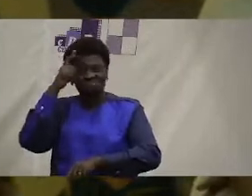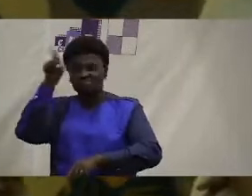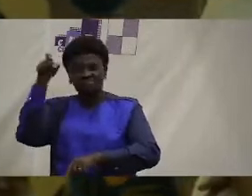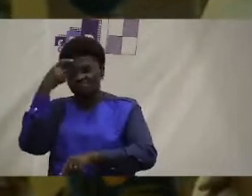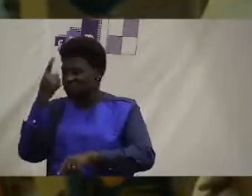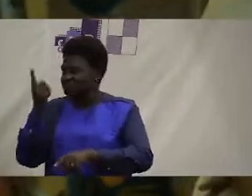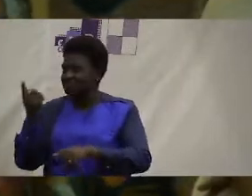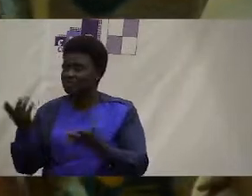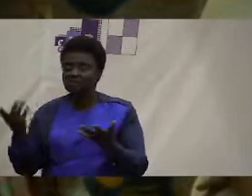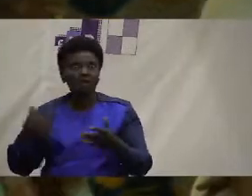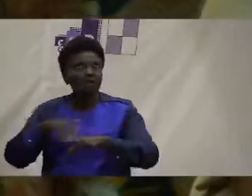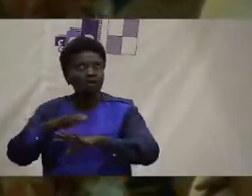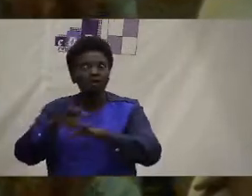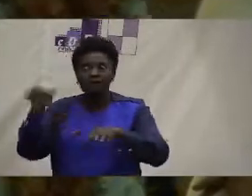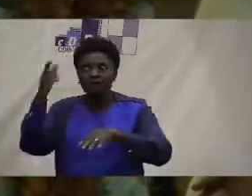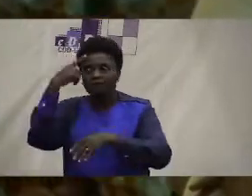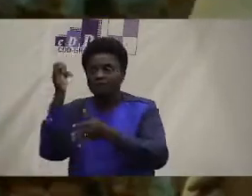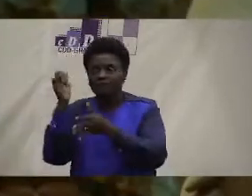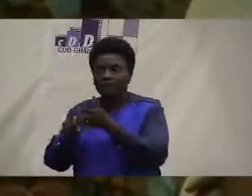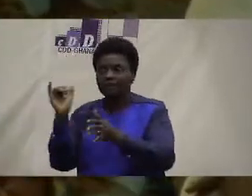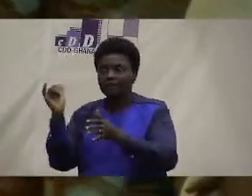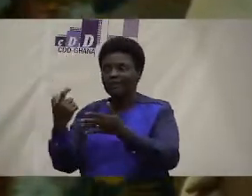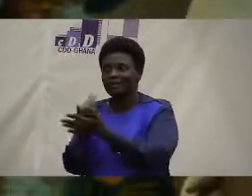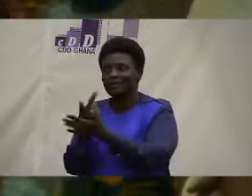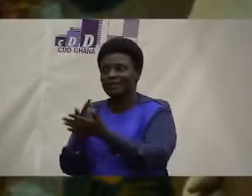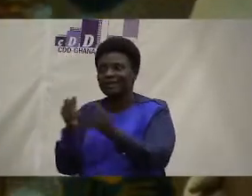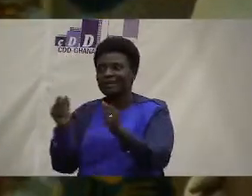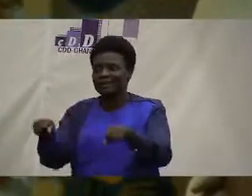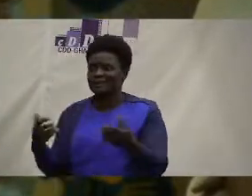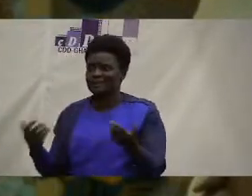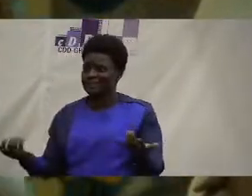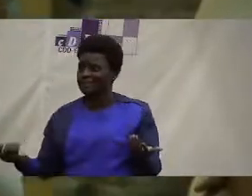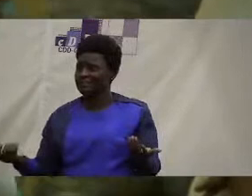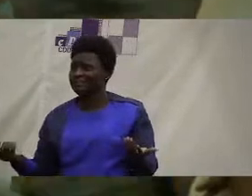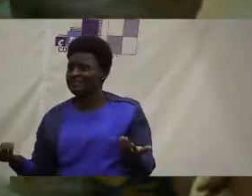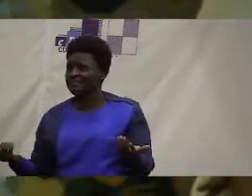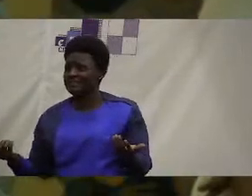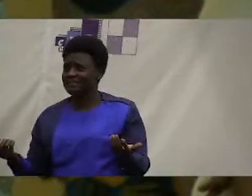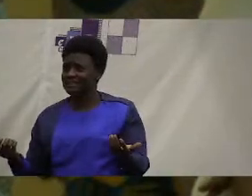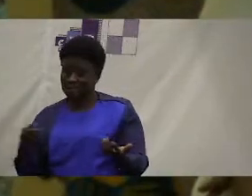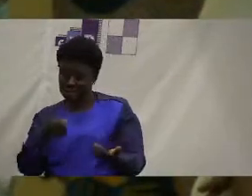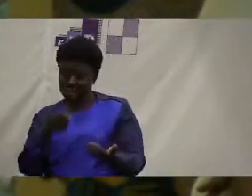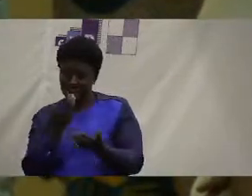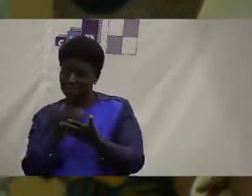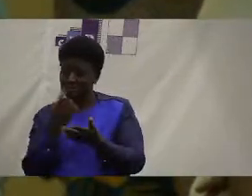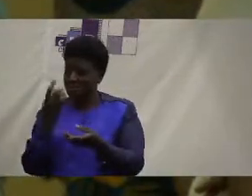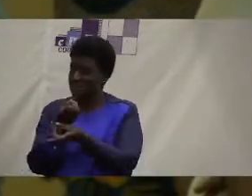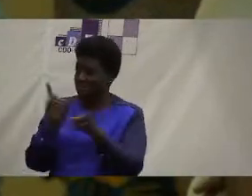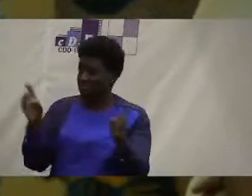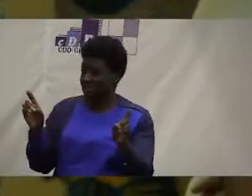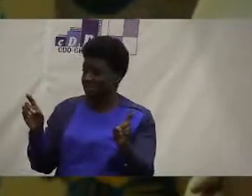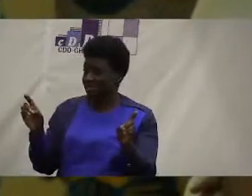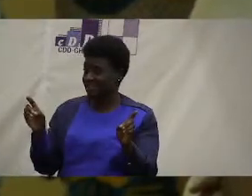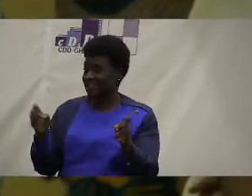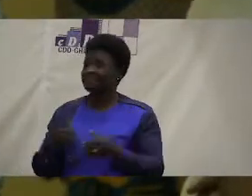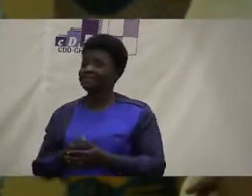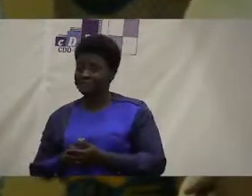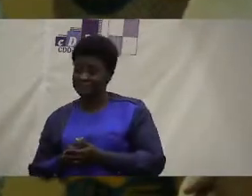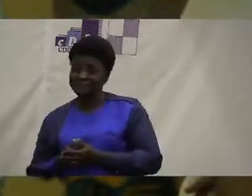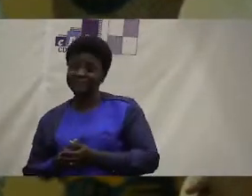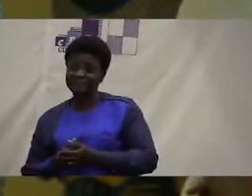I don't think in Ghana we do that, but I think we do that in other countries. I don't think it's good for democracy. I congratulate